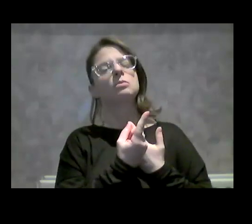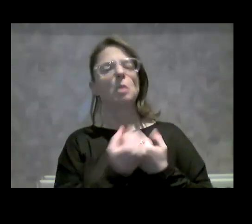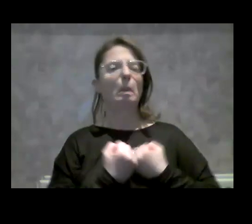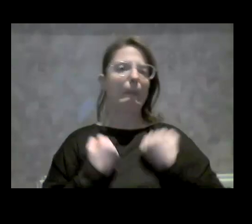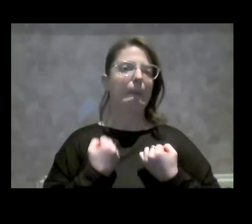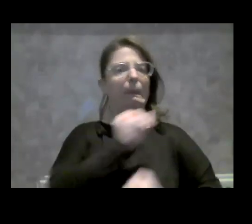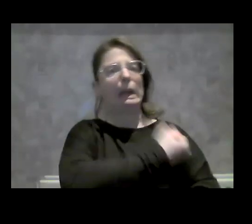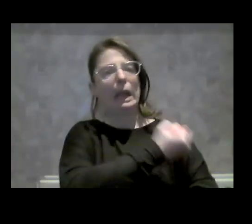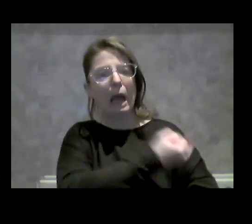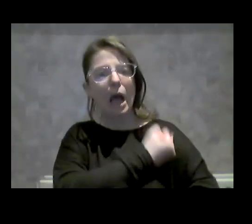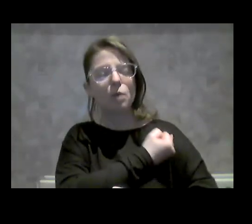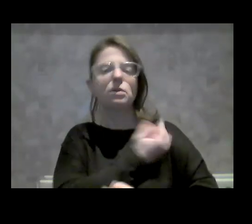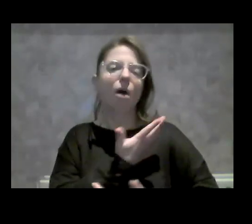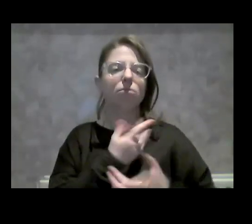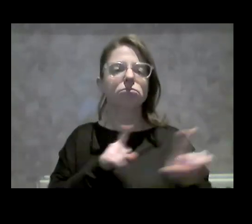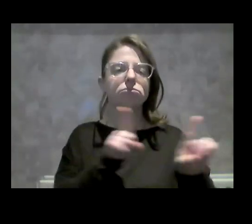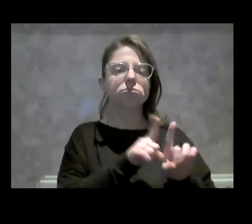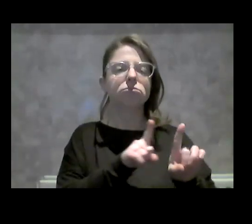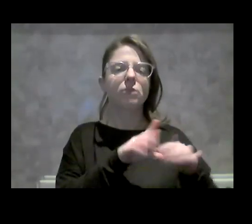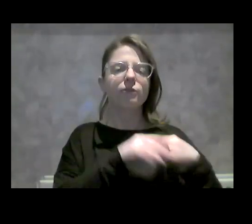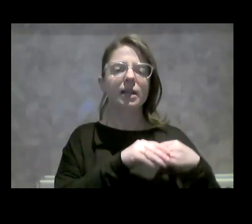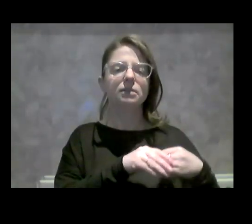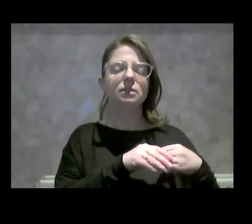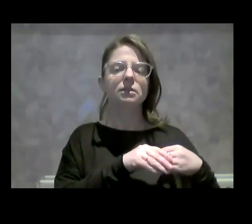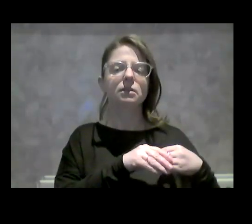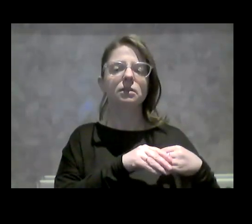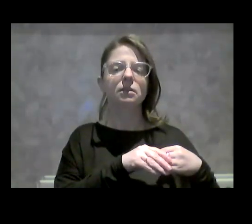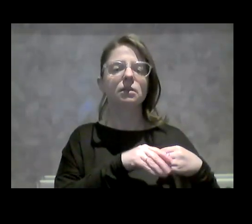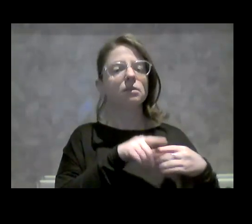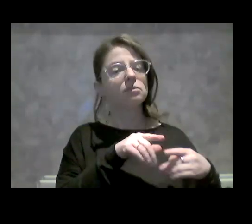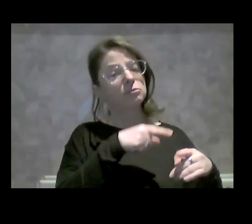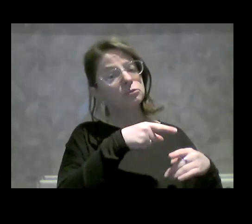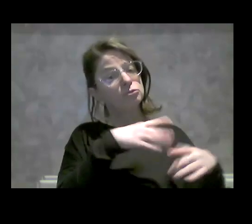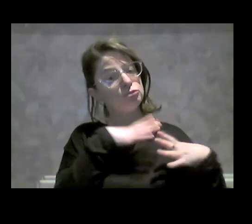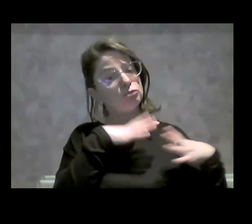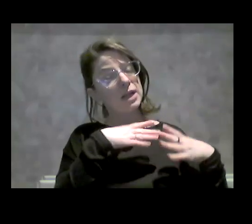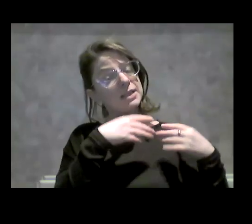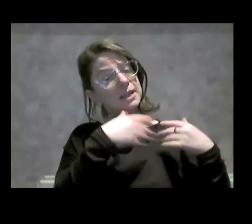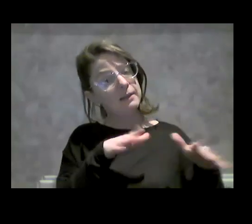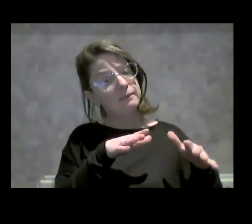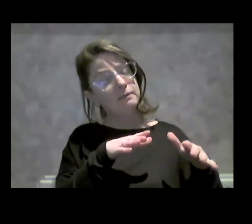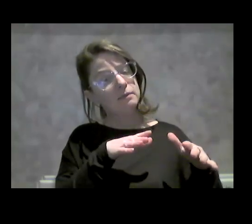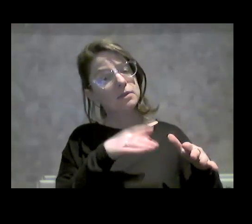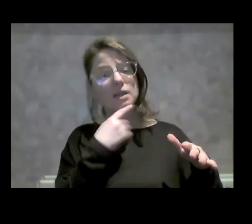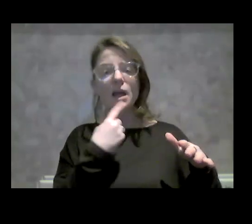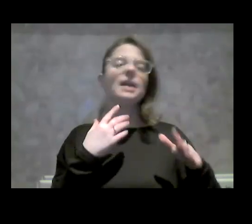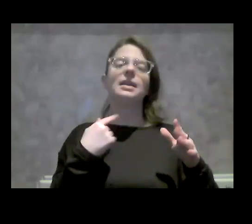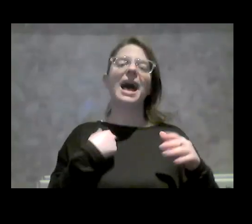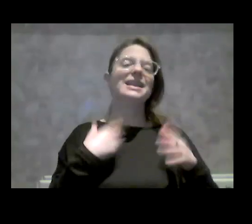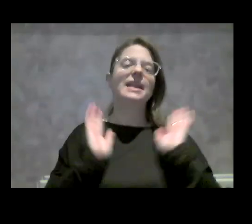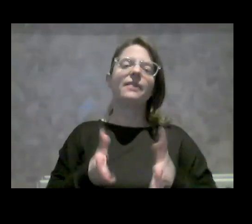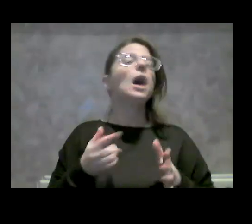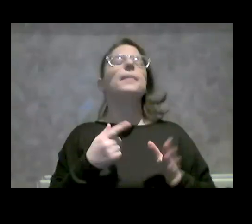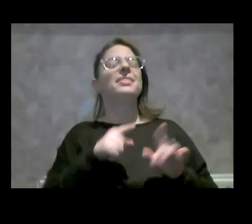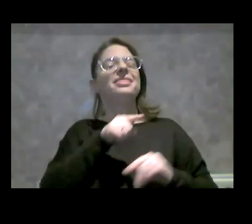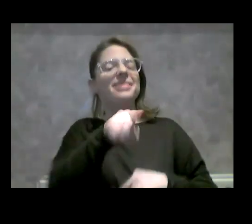So she stayed by her friend's side until her friend was ready to leave. She said I didn't have to. I mean, she said they